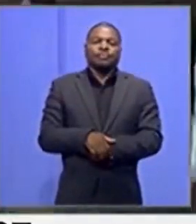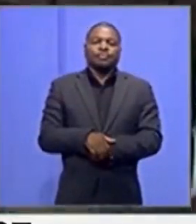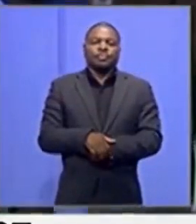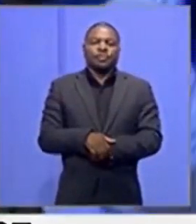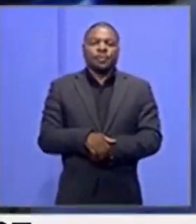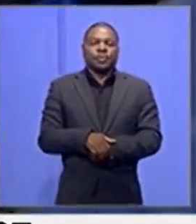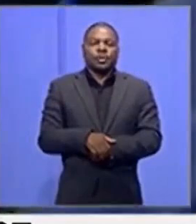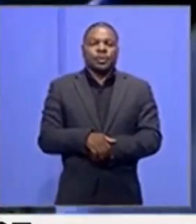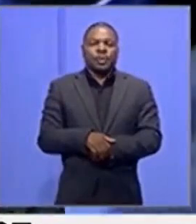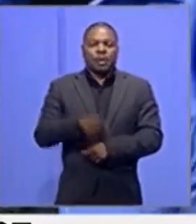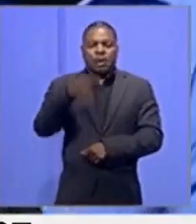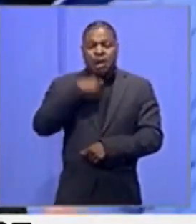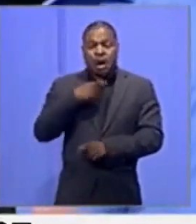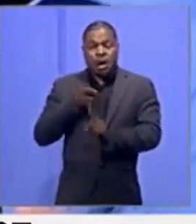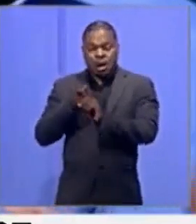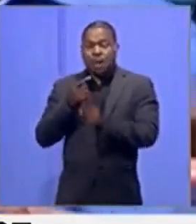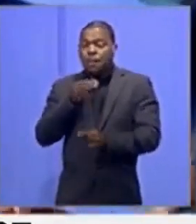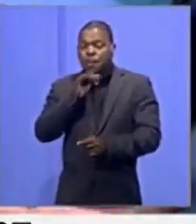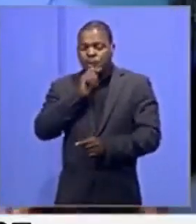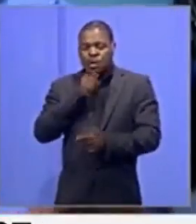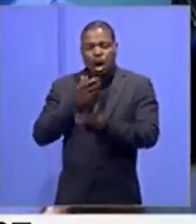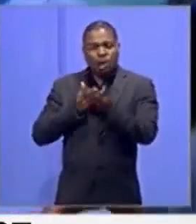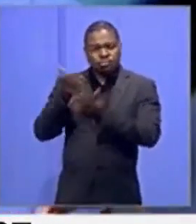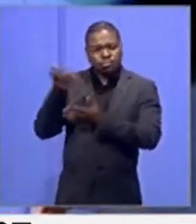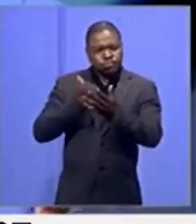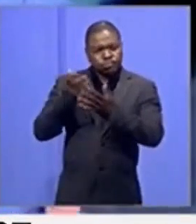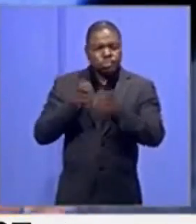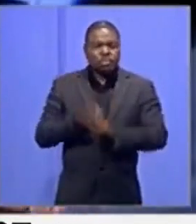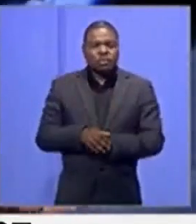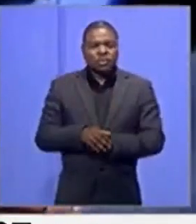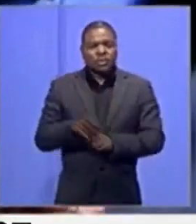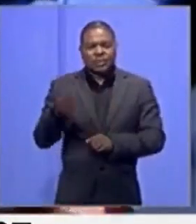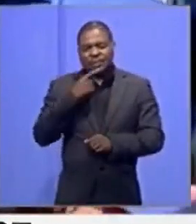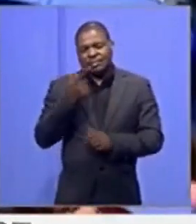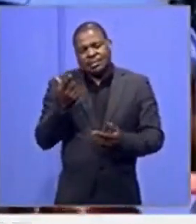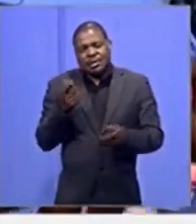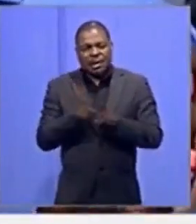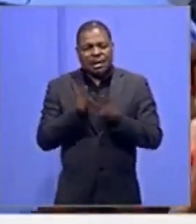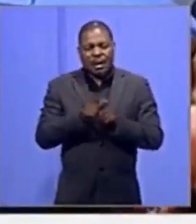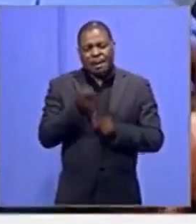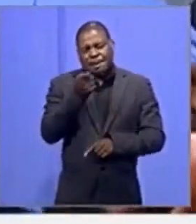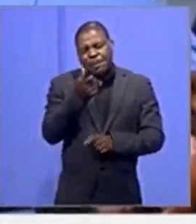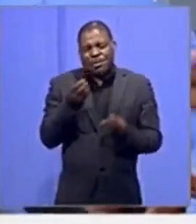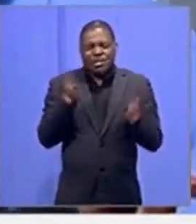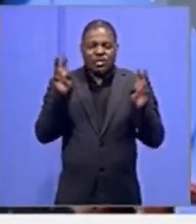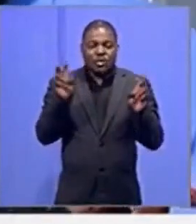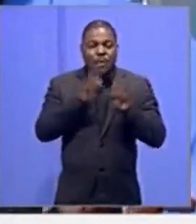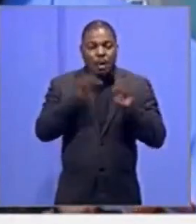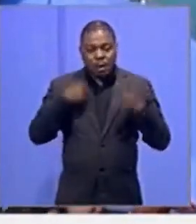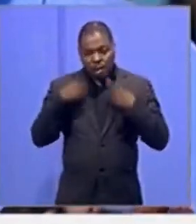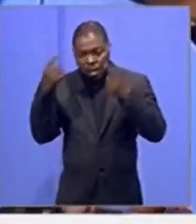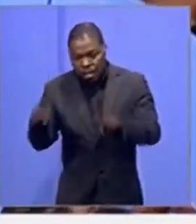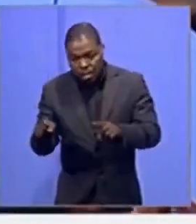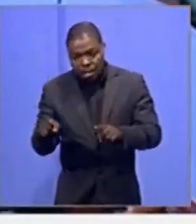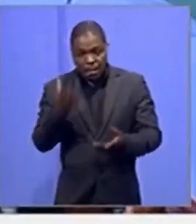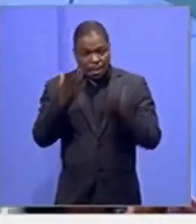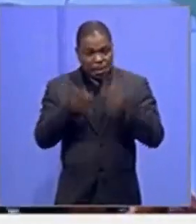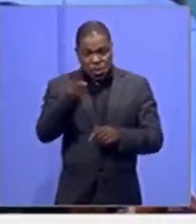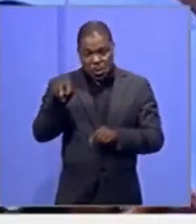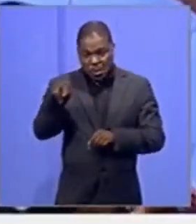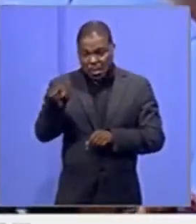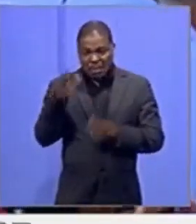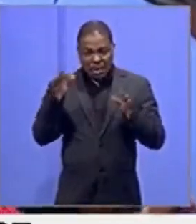When I spoke to him this morning that this has happened, I really regard it as a very minor thing. Until you come, I don't know if you have moved around